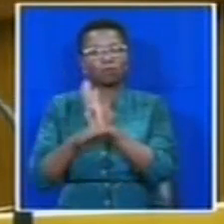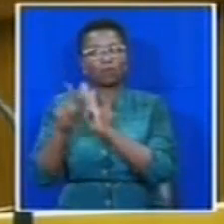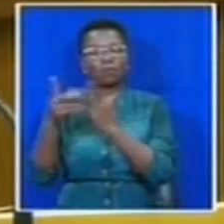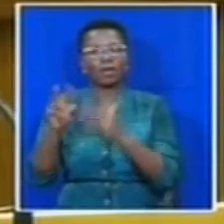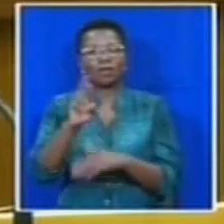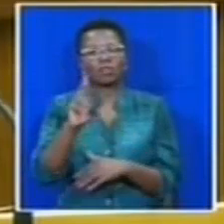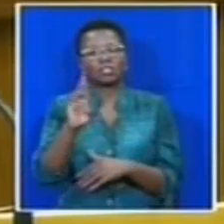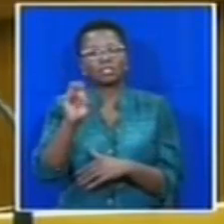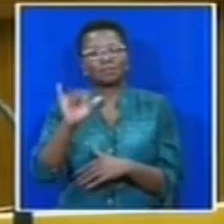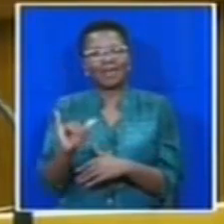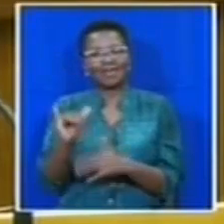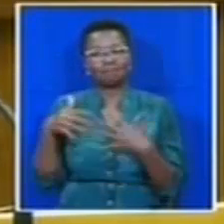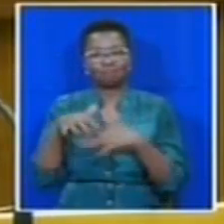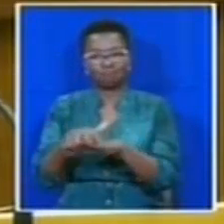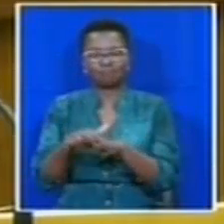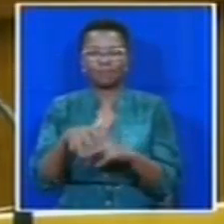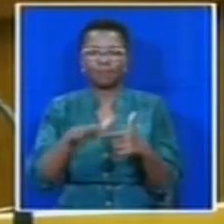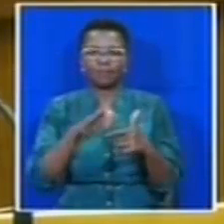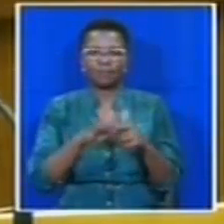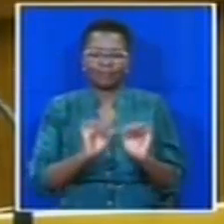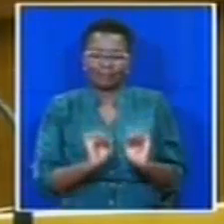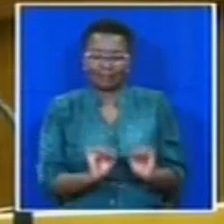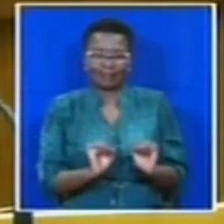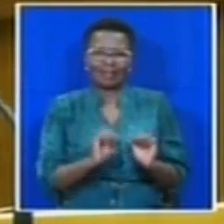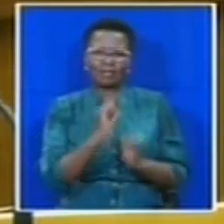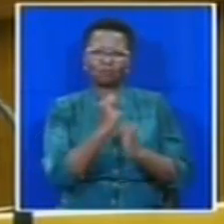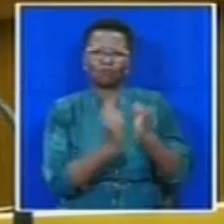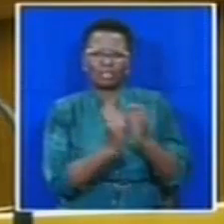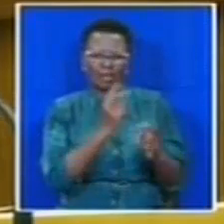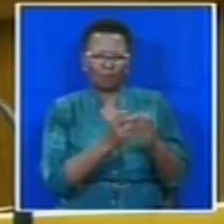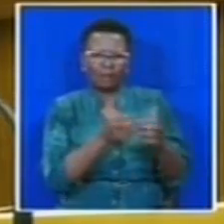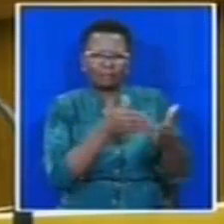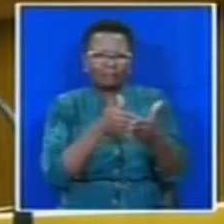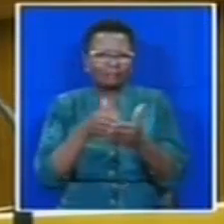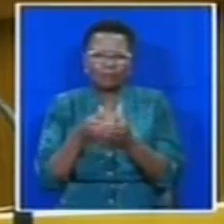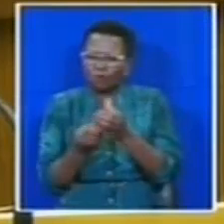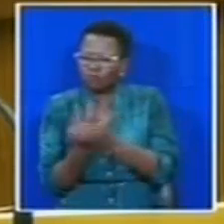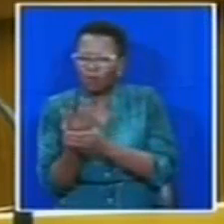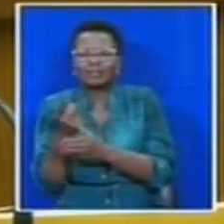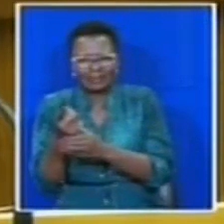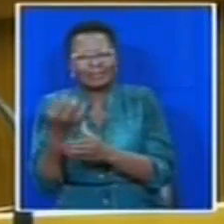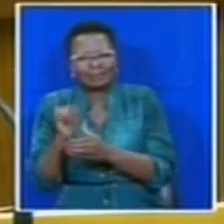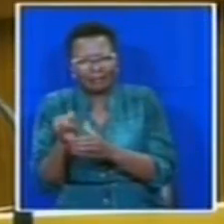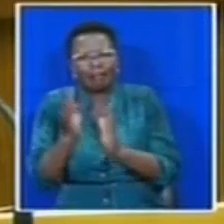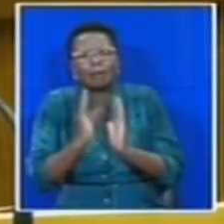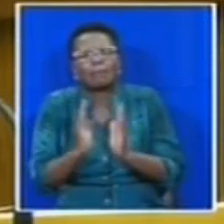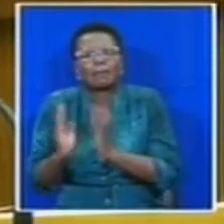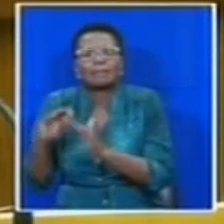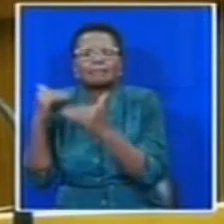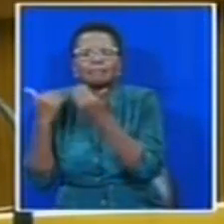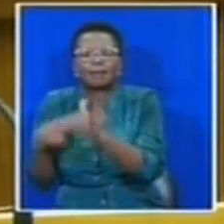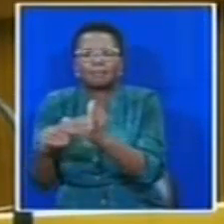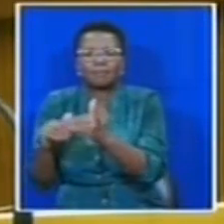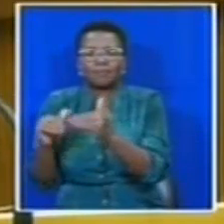Kucha. Domestic structural constraints continue to limit our growth potential. Our industrial structure is too